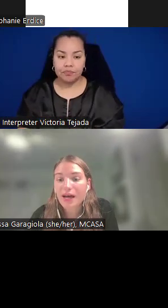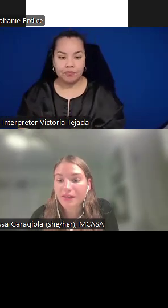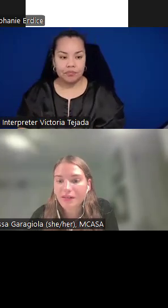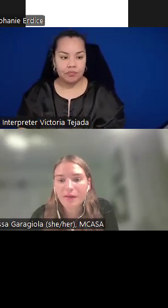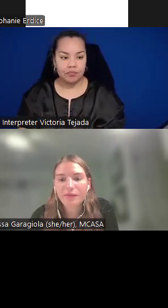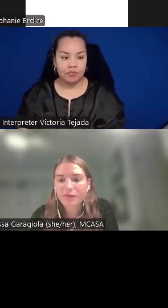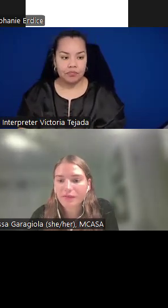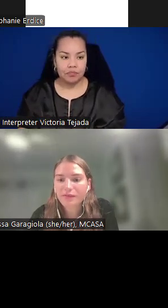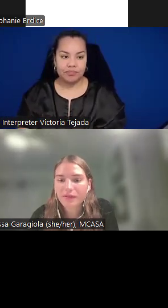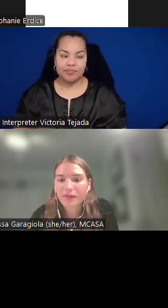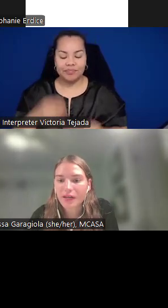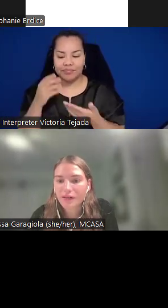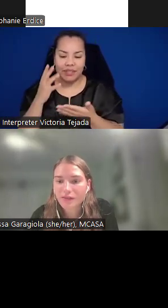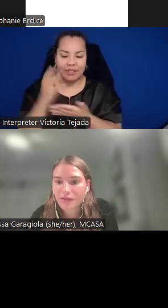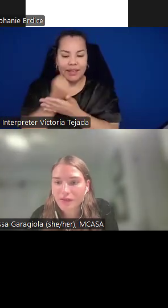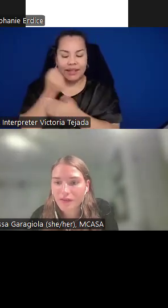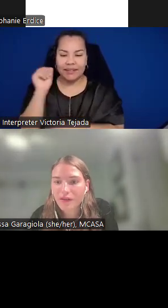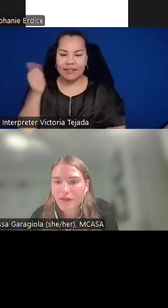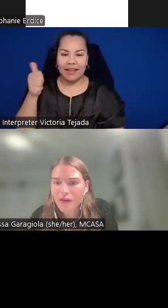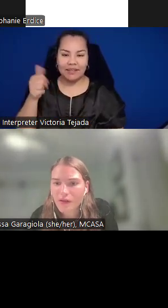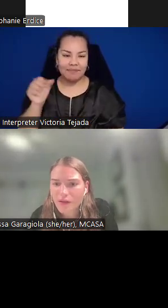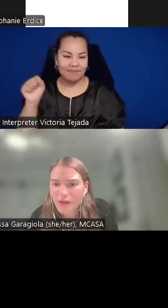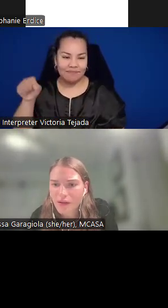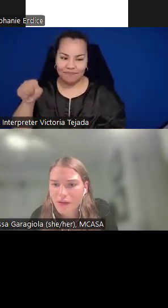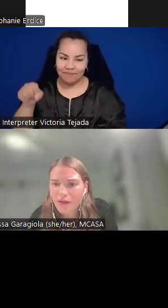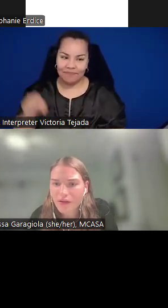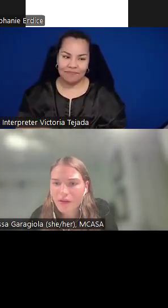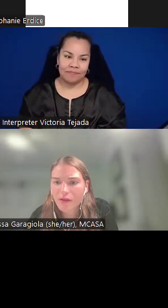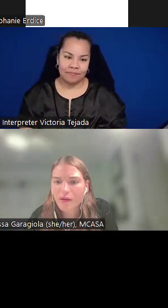Take 10. Yep. Yeah.